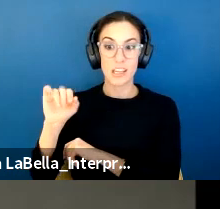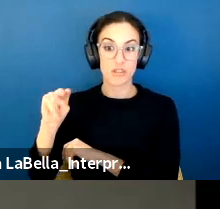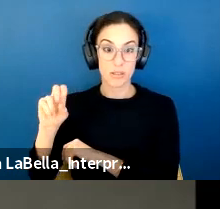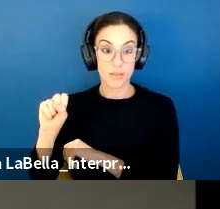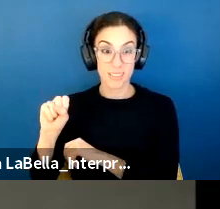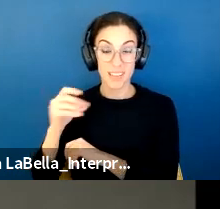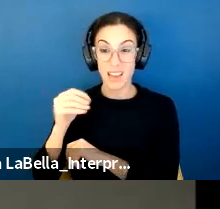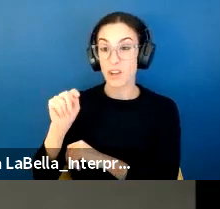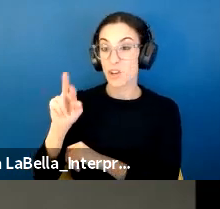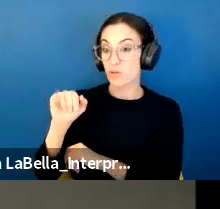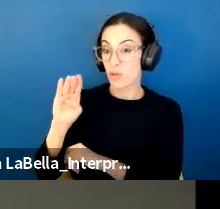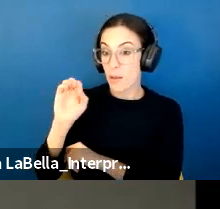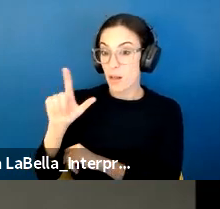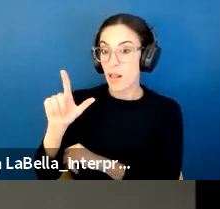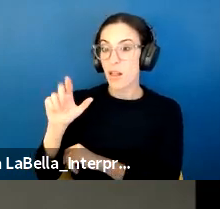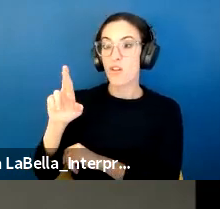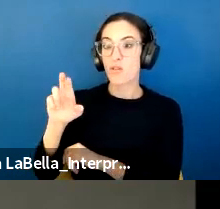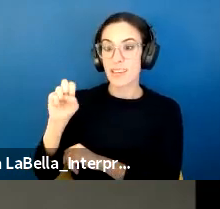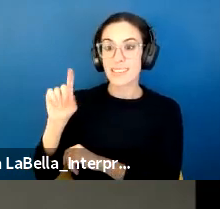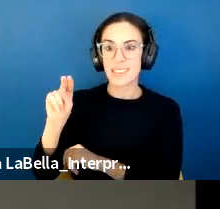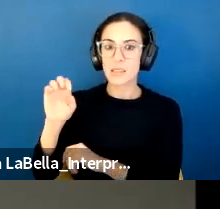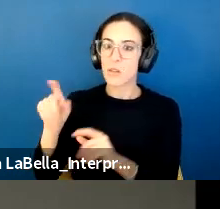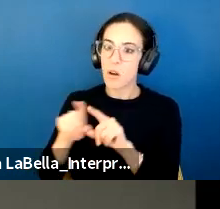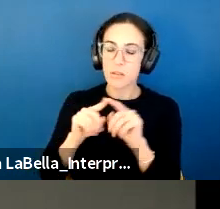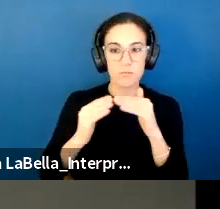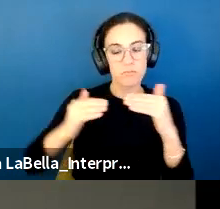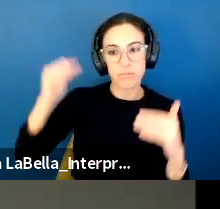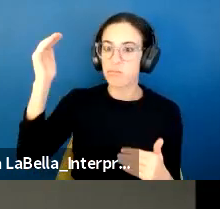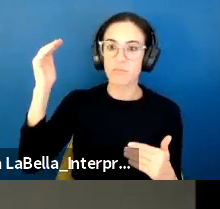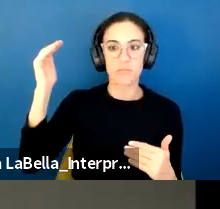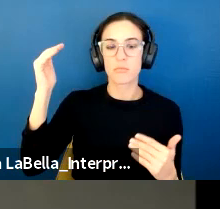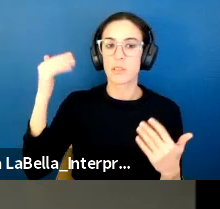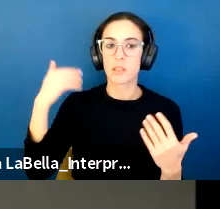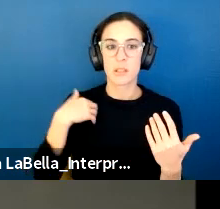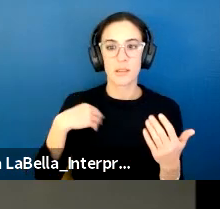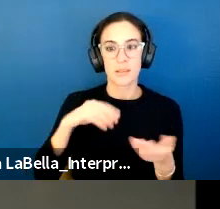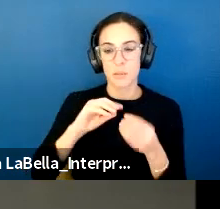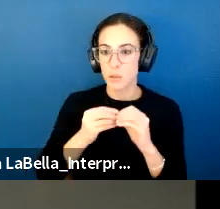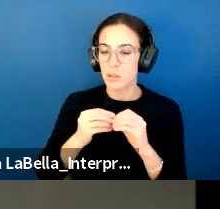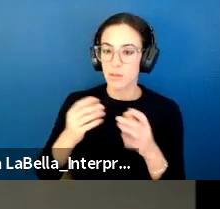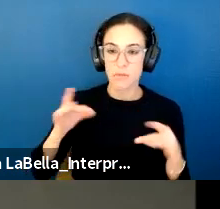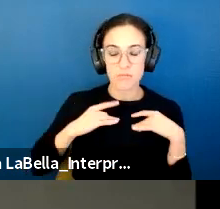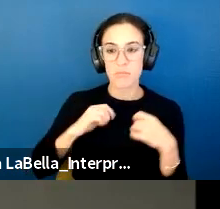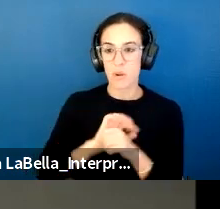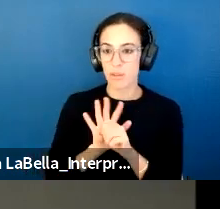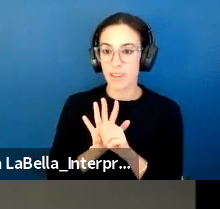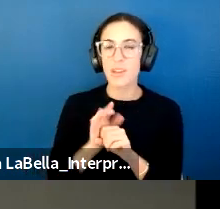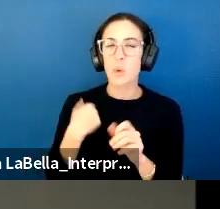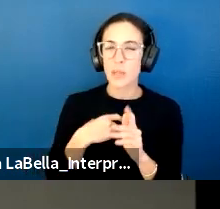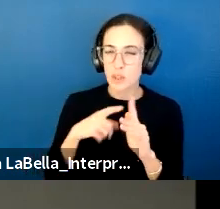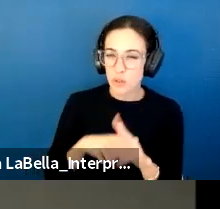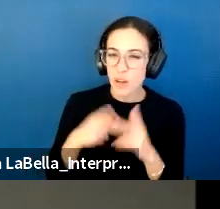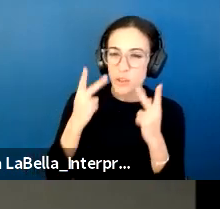tribal residents also had deep disparities. We started to see and understand that in our own state, but weren't